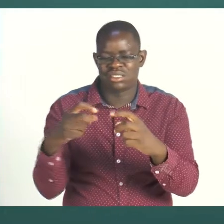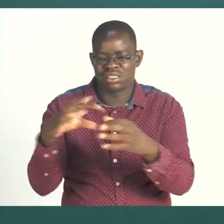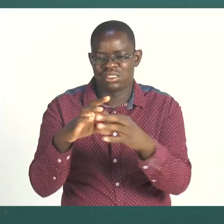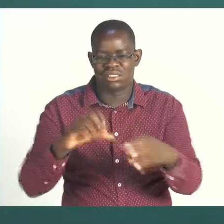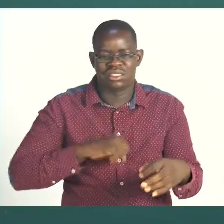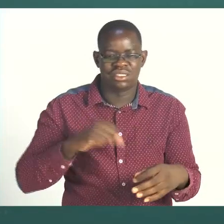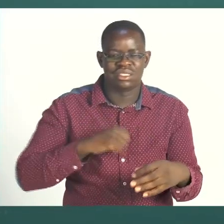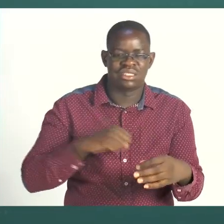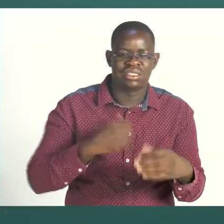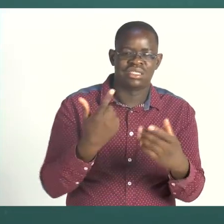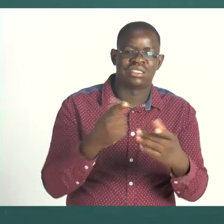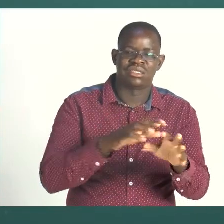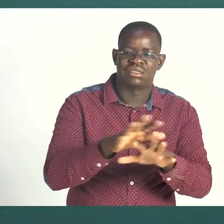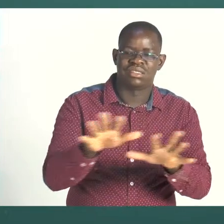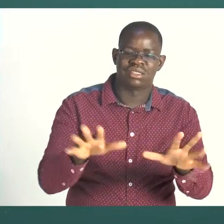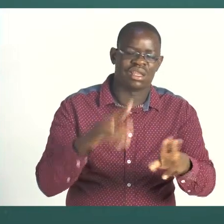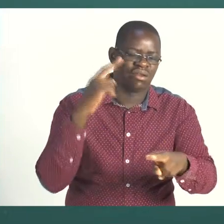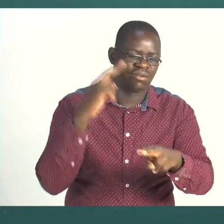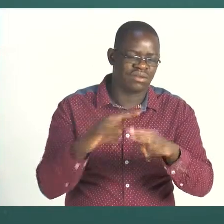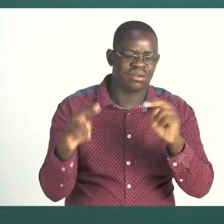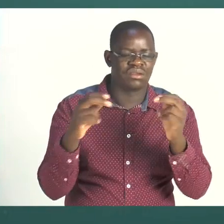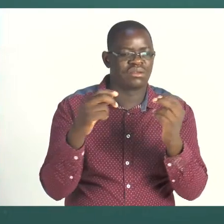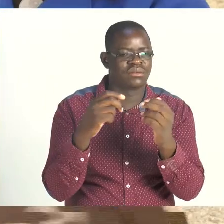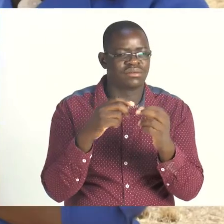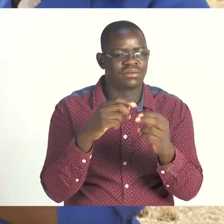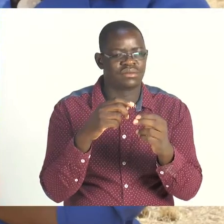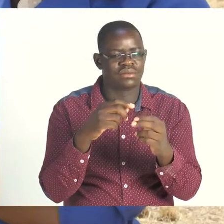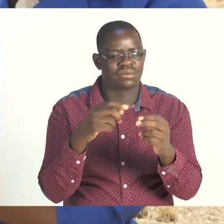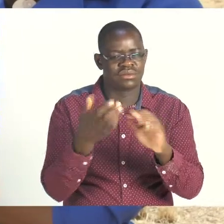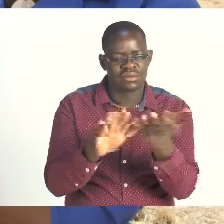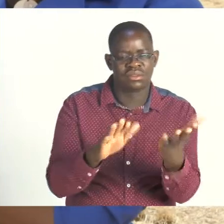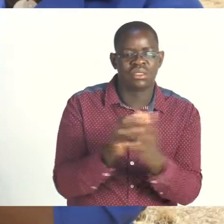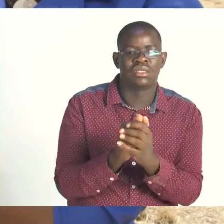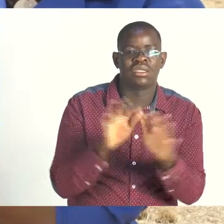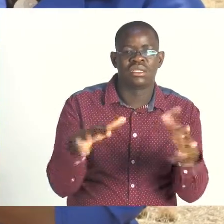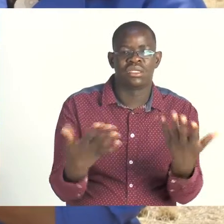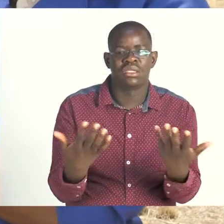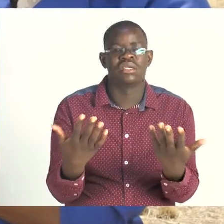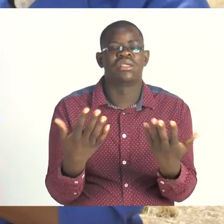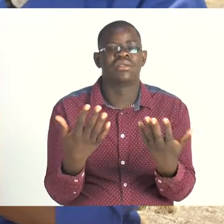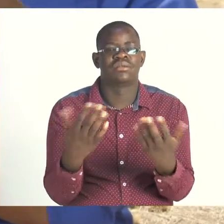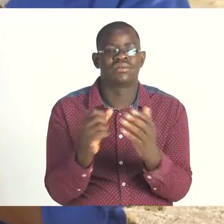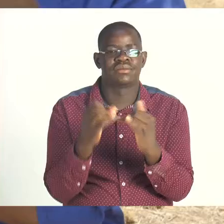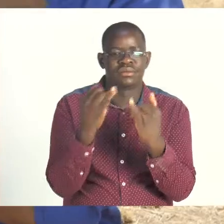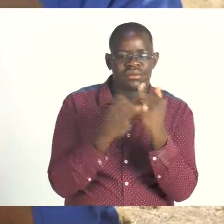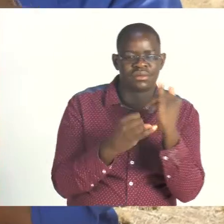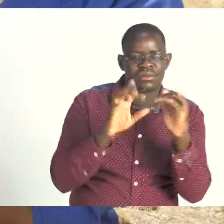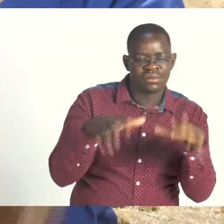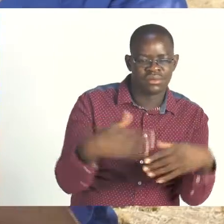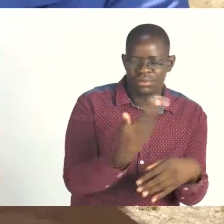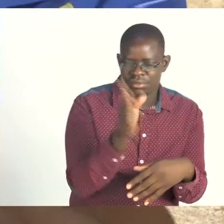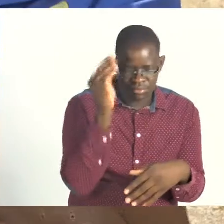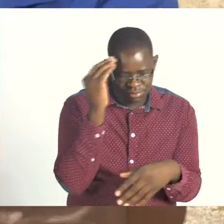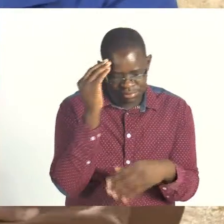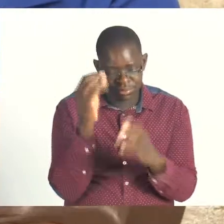and they deteriorate fast. Trust me, you don't need to tell me how fast they deteriorate. I know that all too